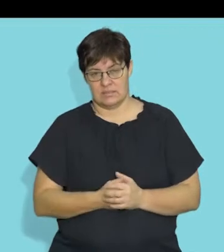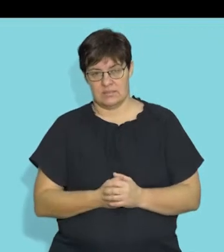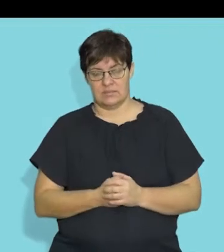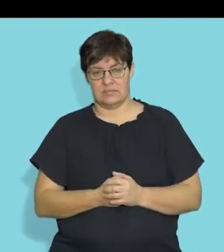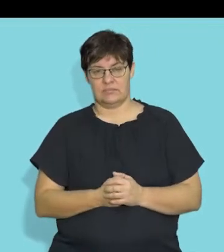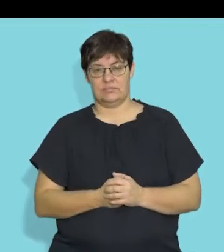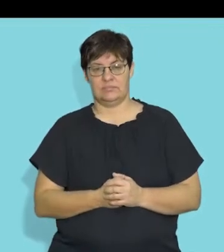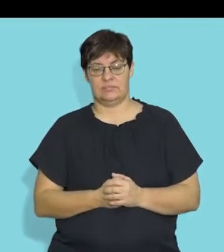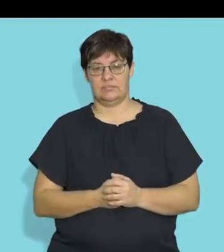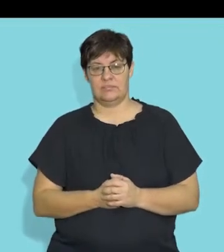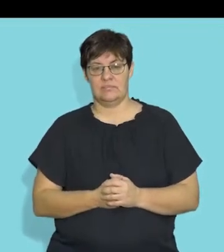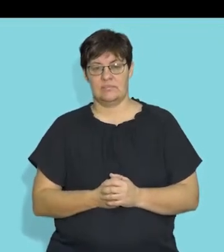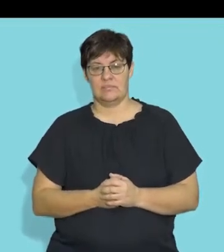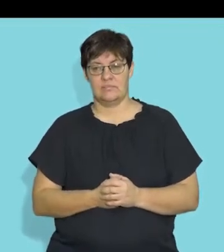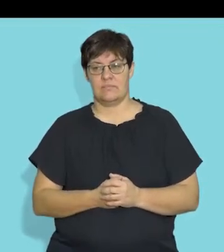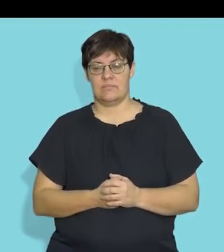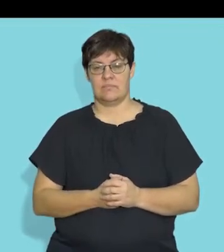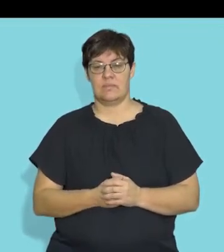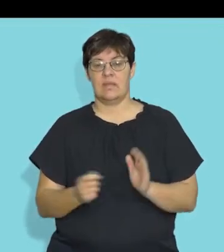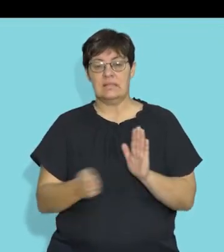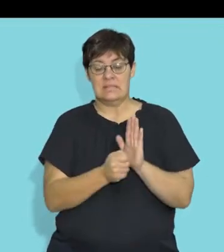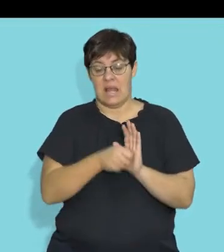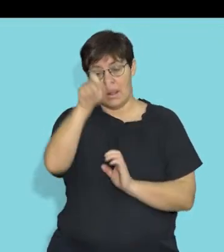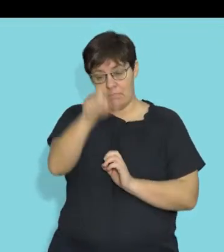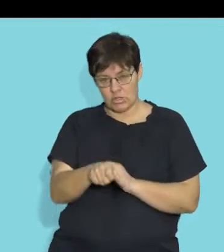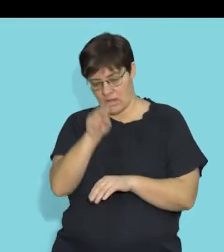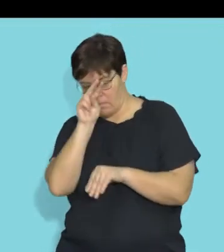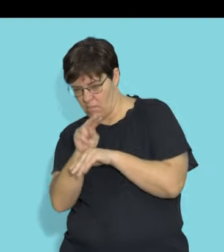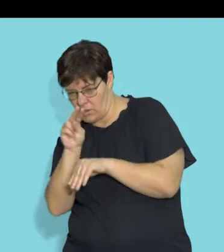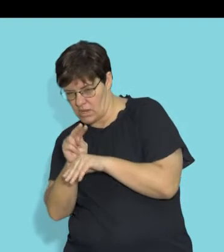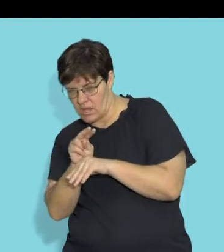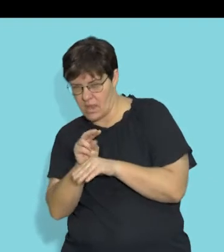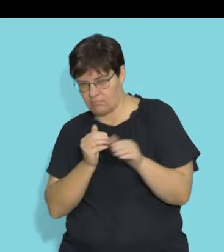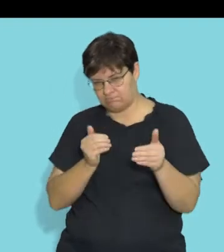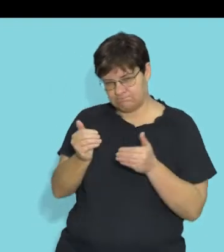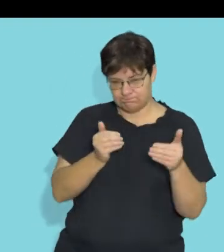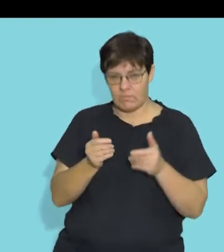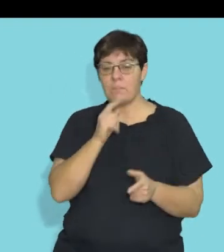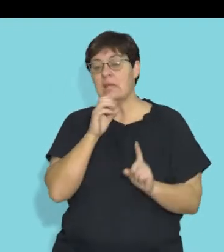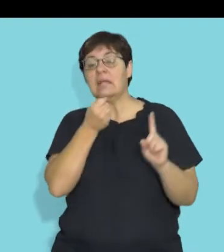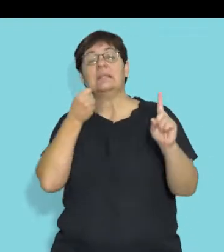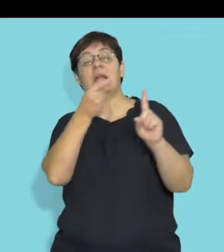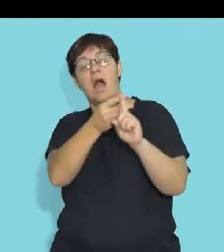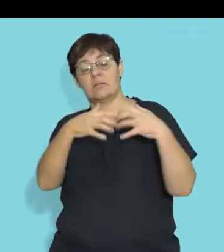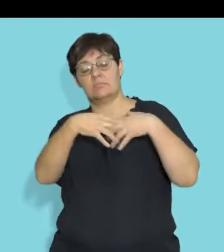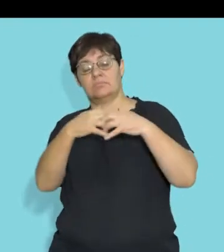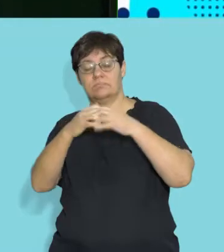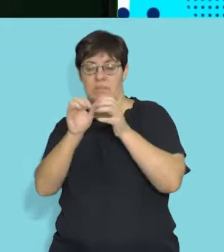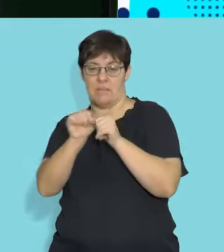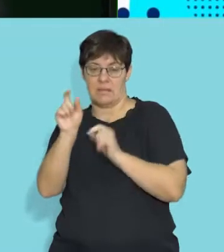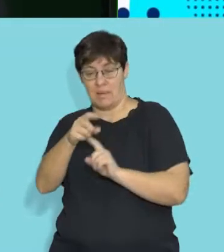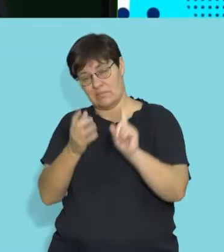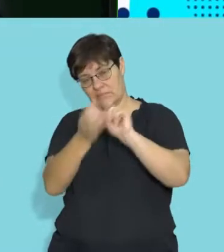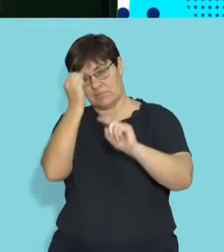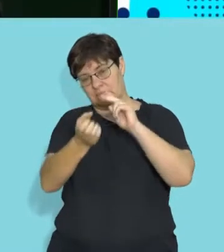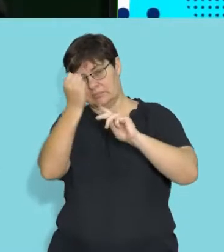Monitor and manage the salesperson. Obviously, set better sales targets. This means, therefore, that you